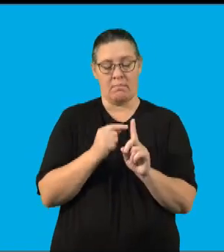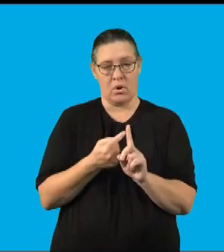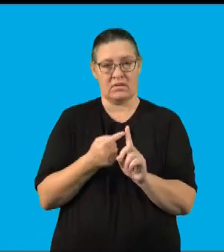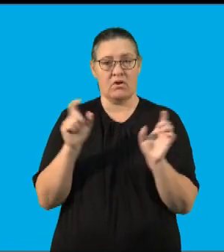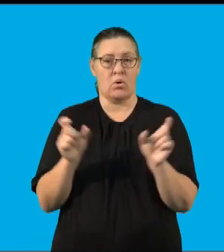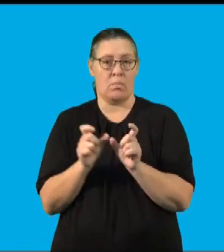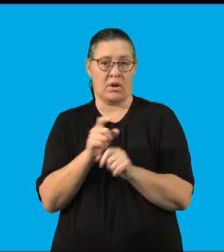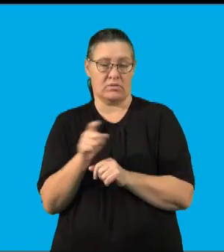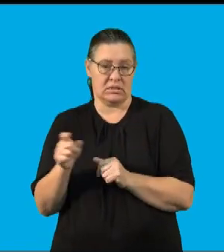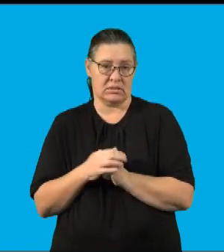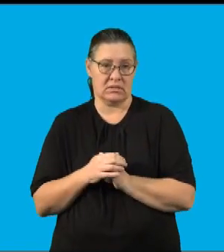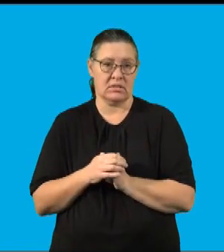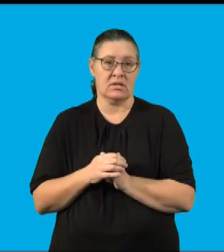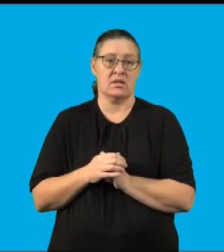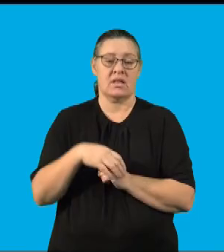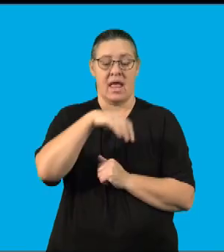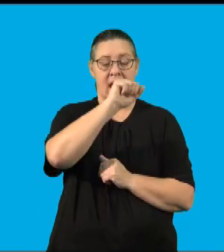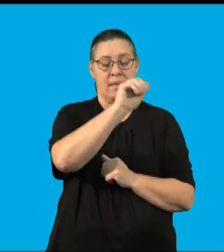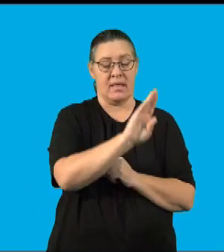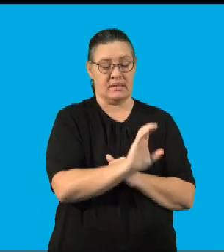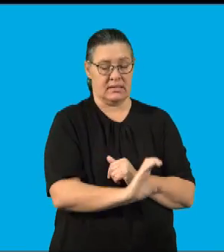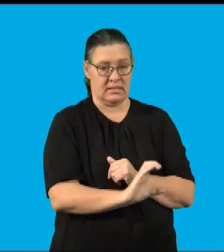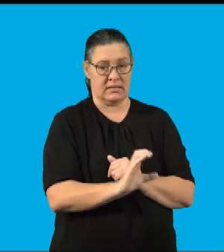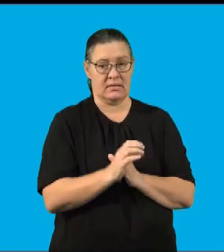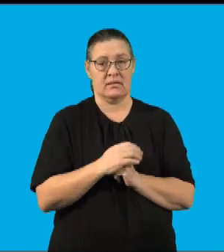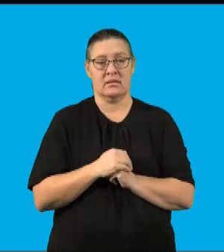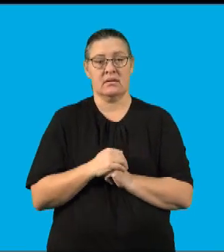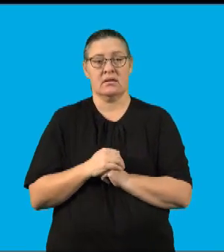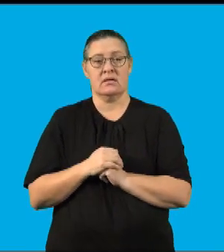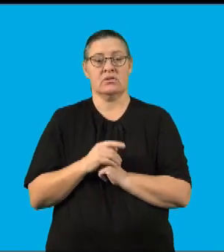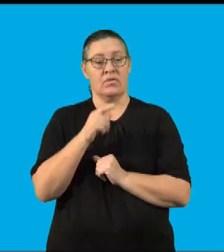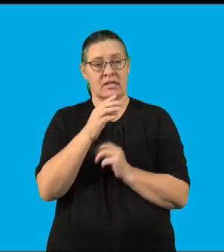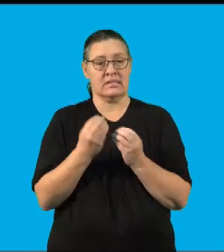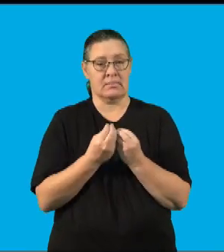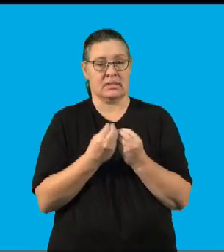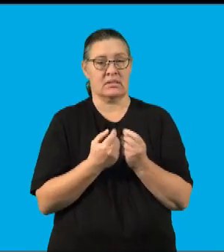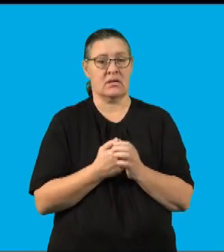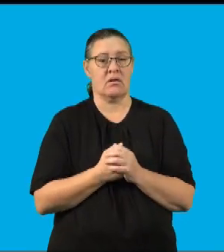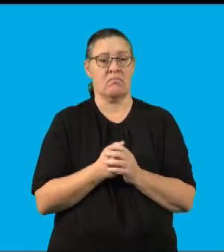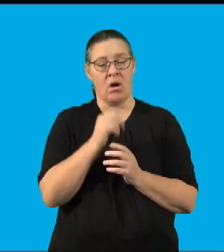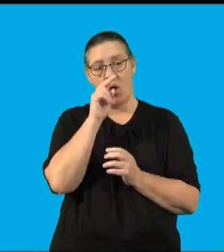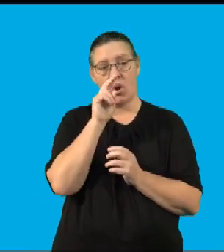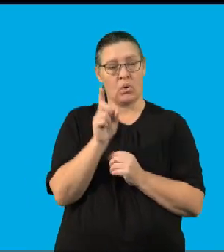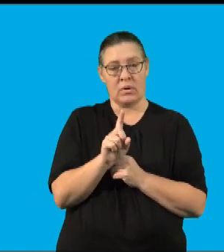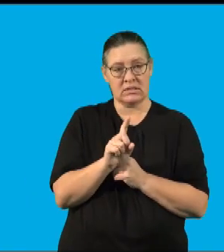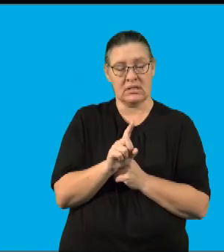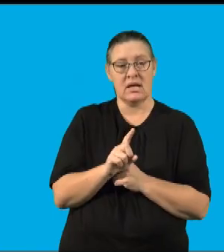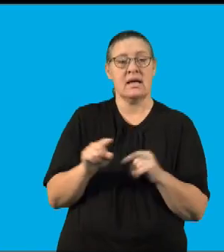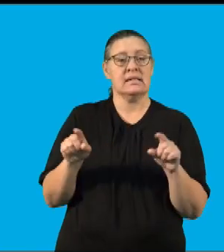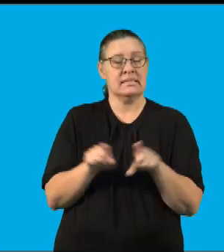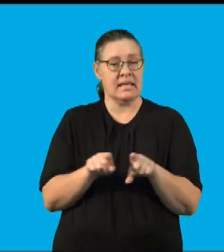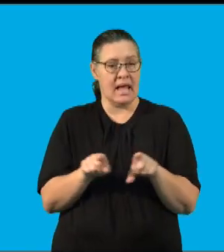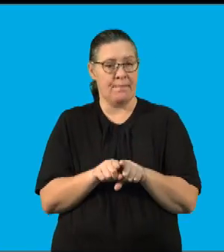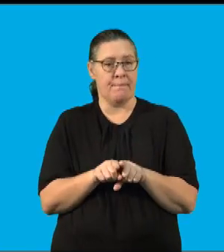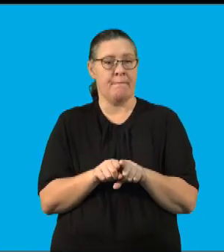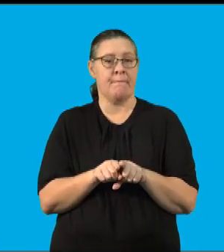boiling point of organic compounds. So we have substance A, B, and C. Now again, on this substance, we are looking at